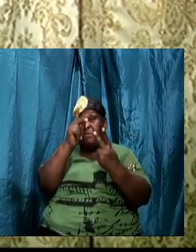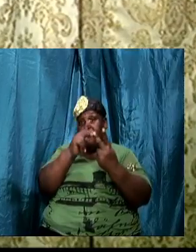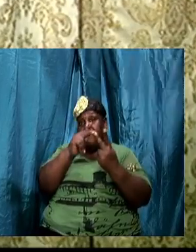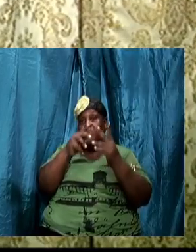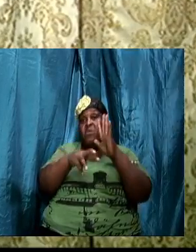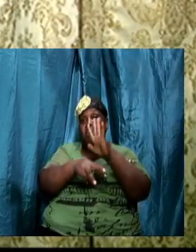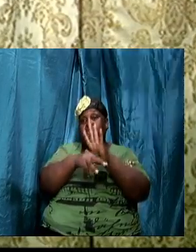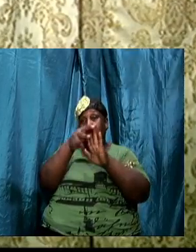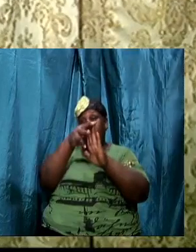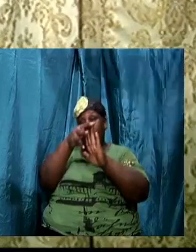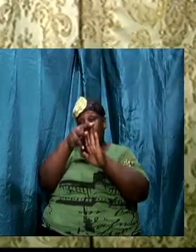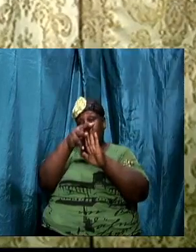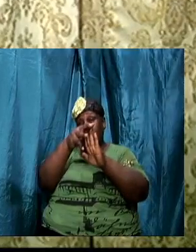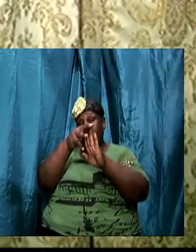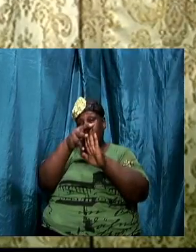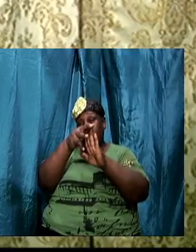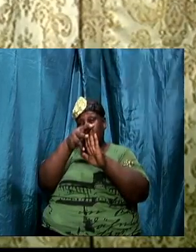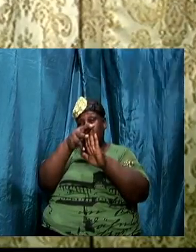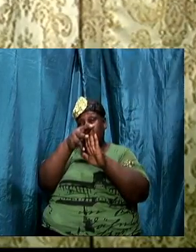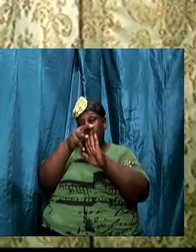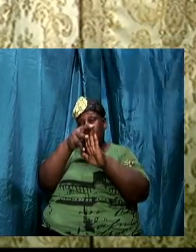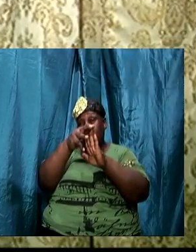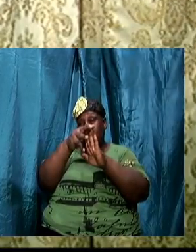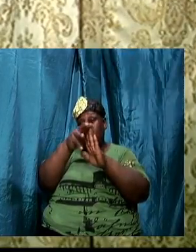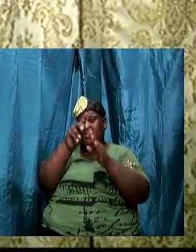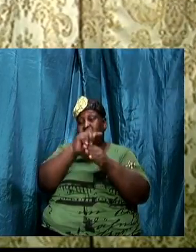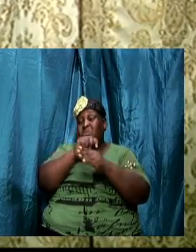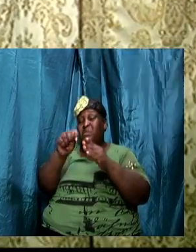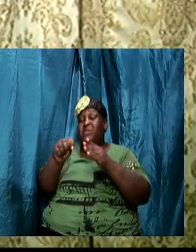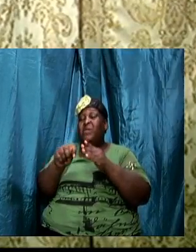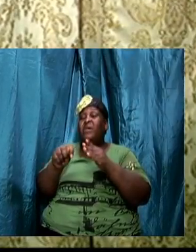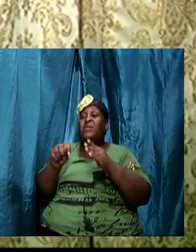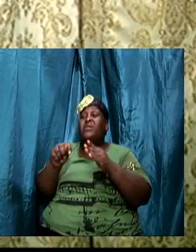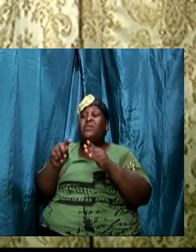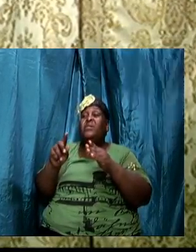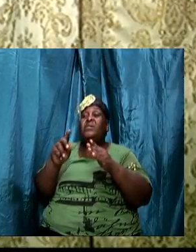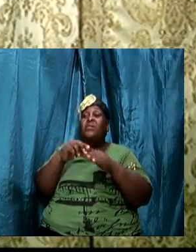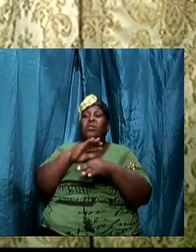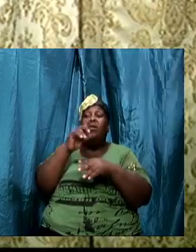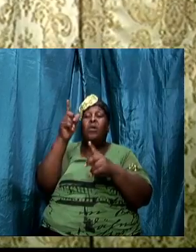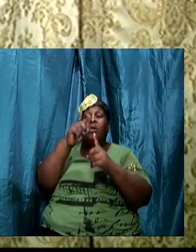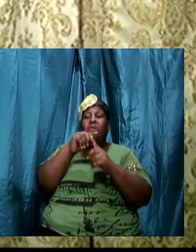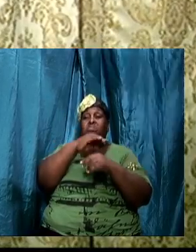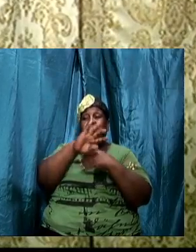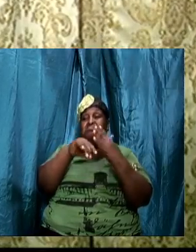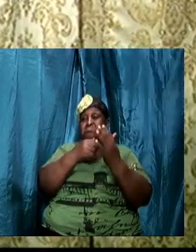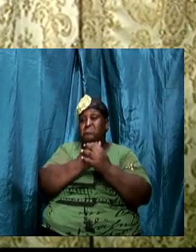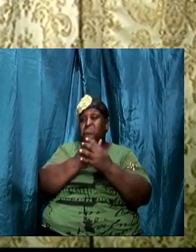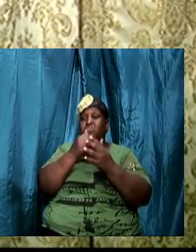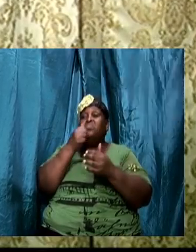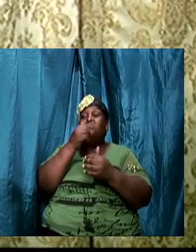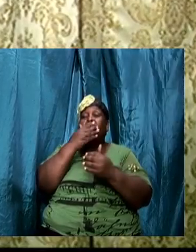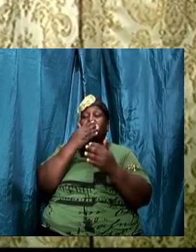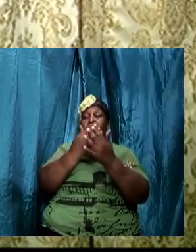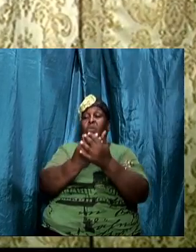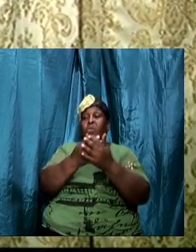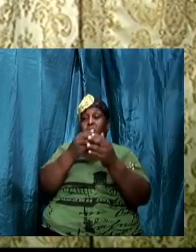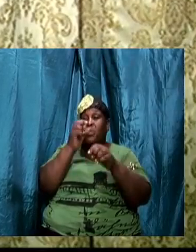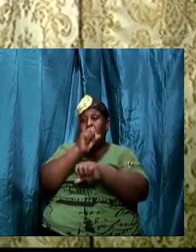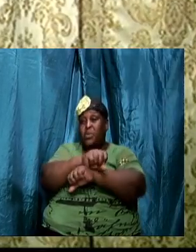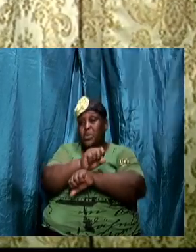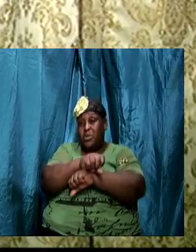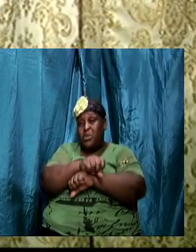mature, thoroughly furnished unto all good works. And so